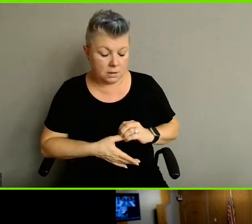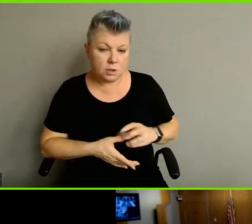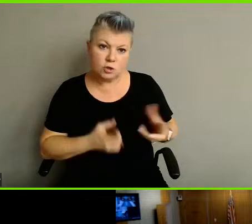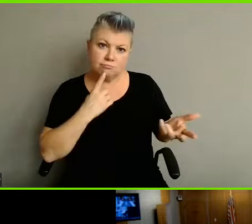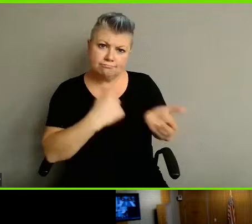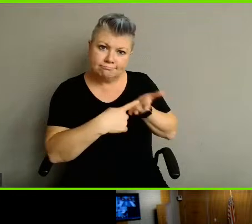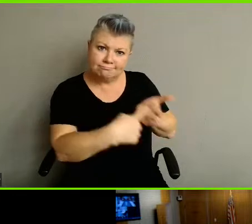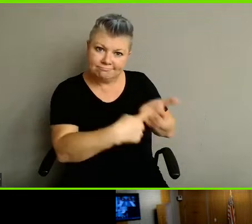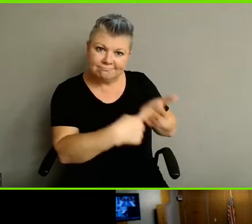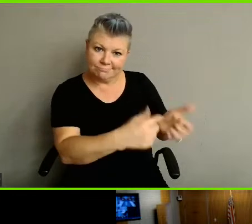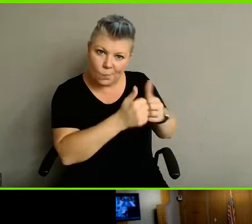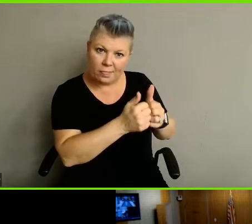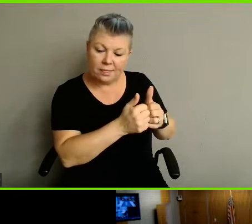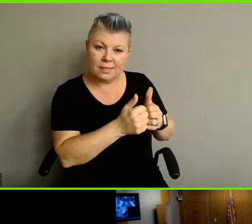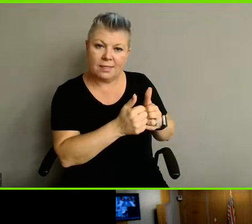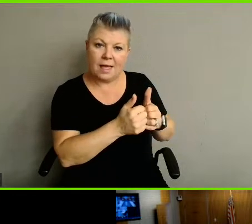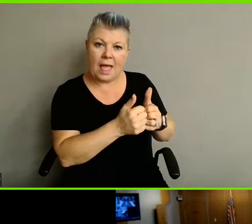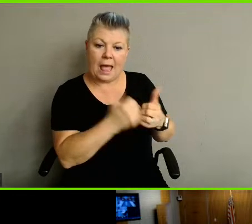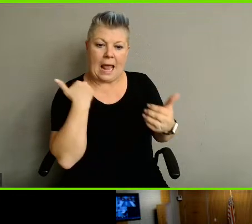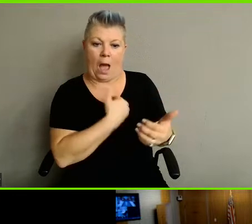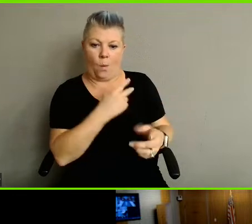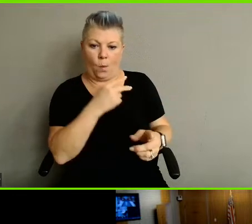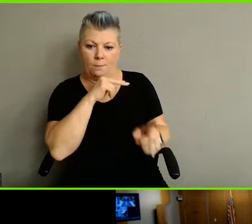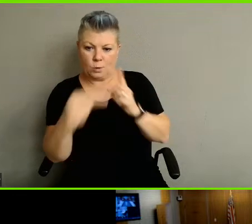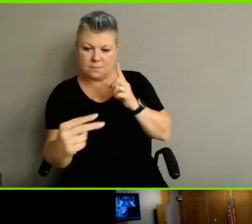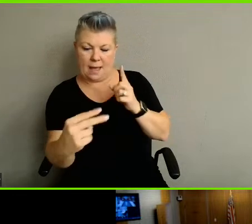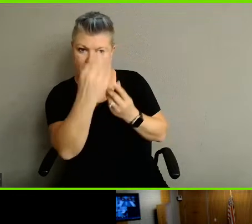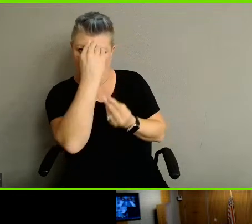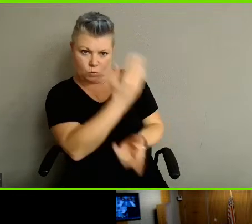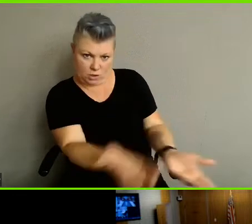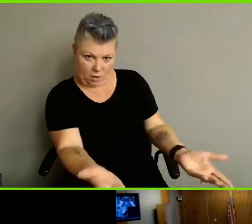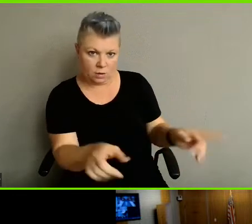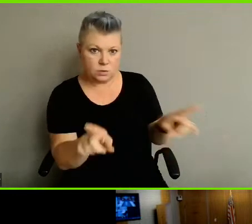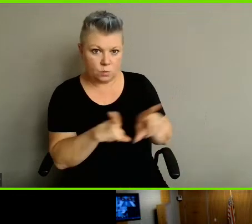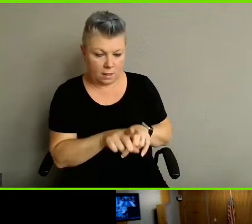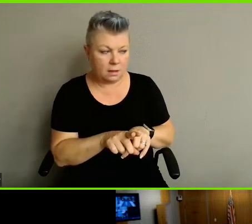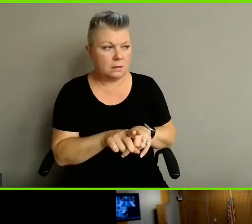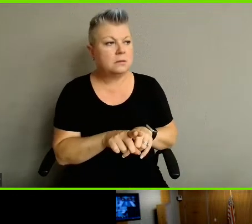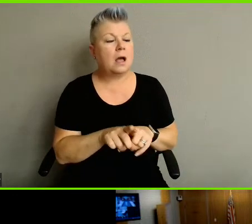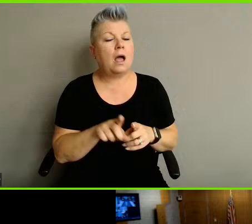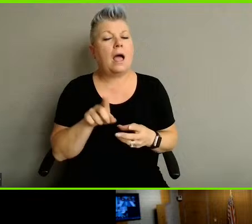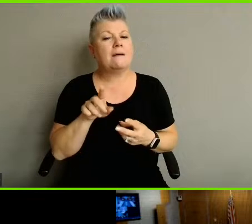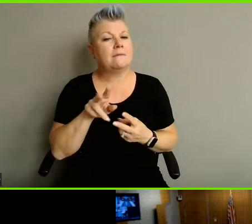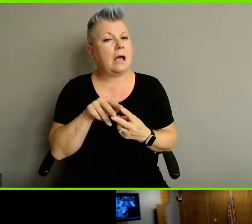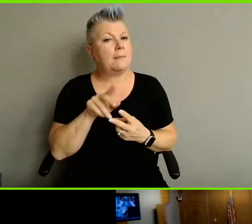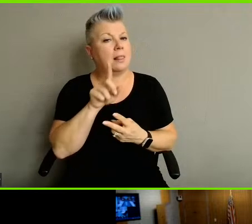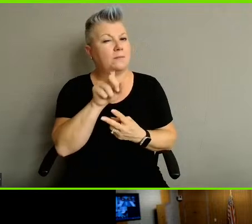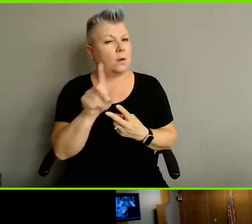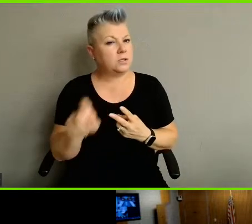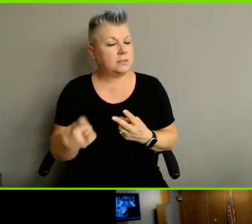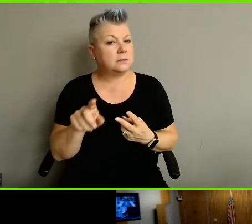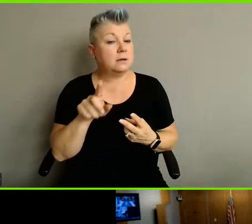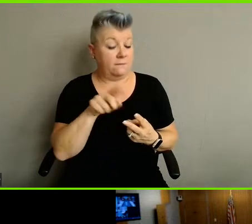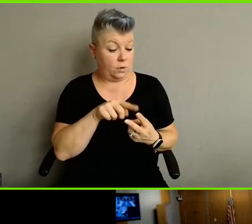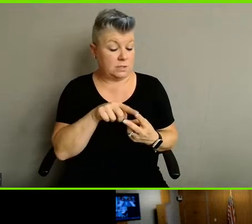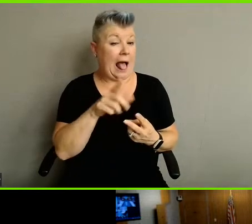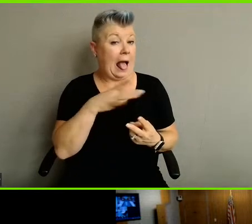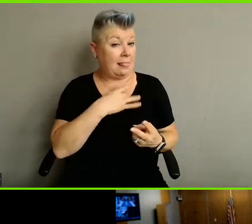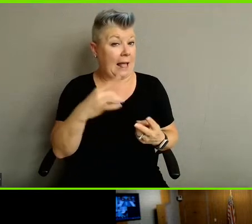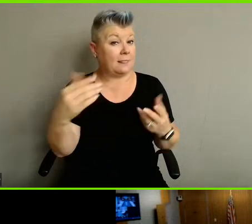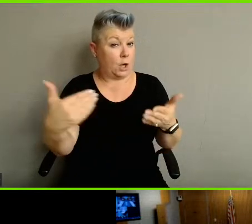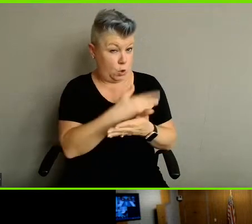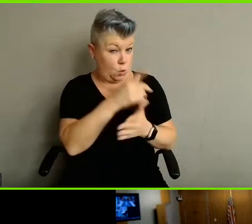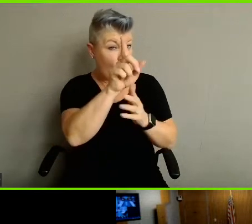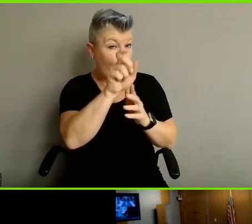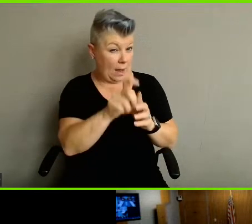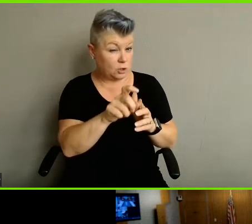engage, to share our perspective. A couple of questions. First of all, I like your new questions on panorama. I think they're great answers to some of